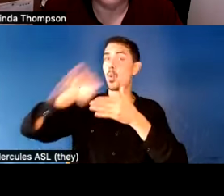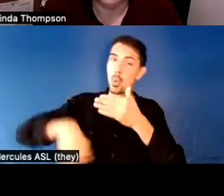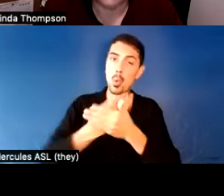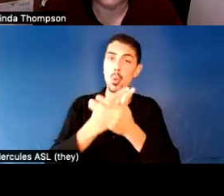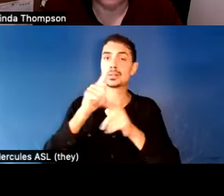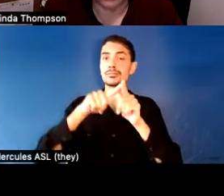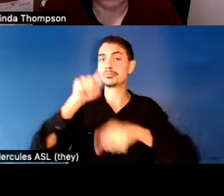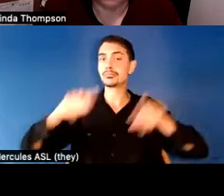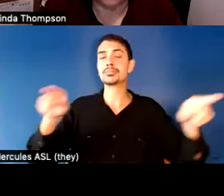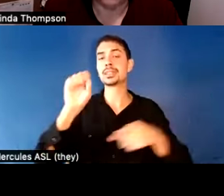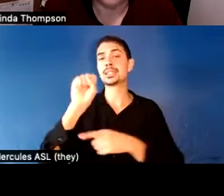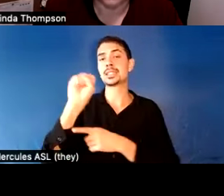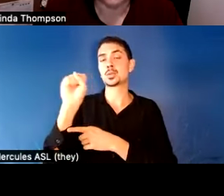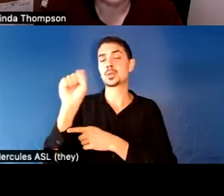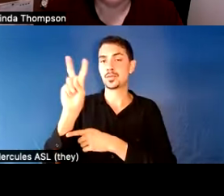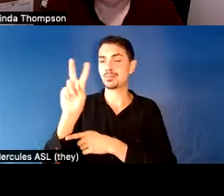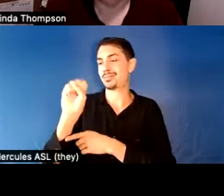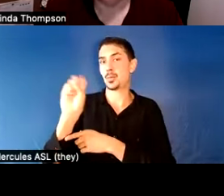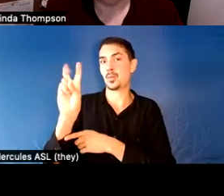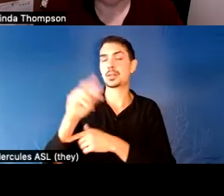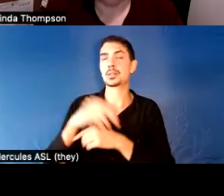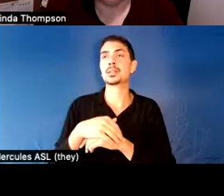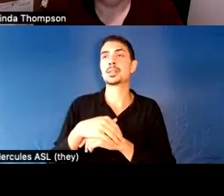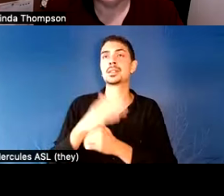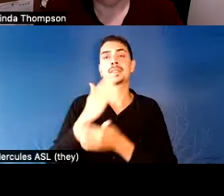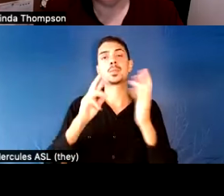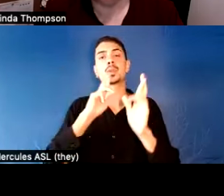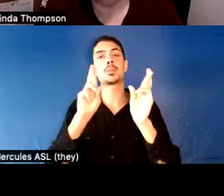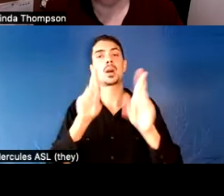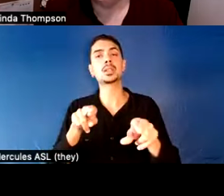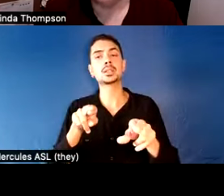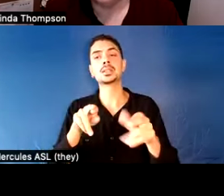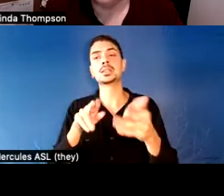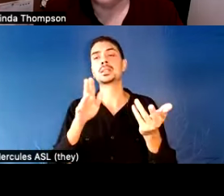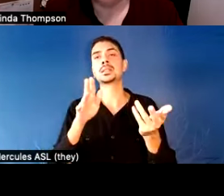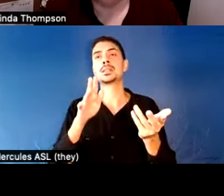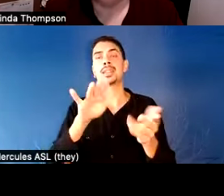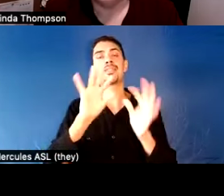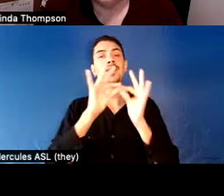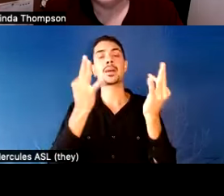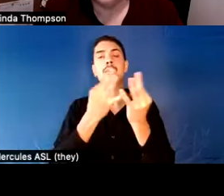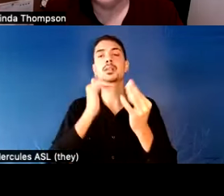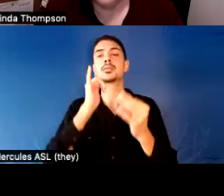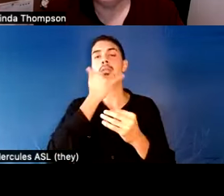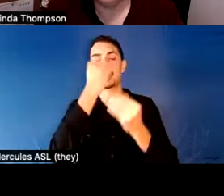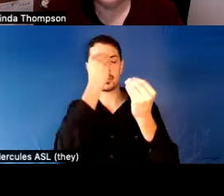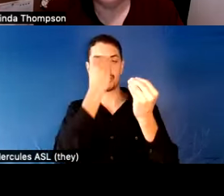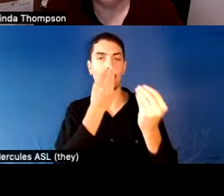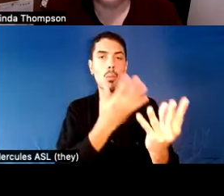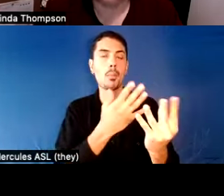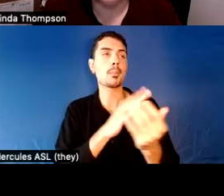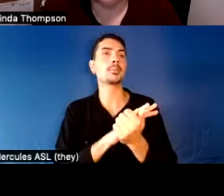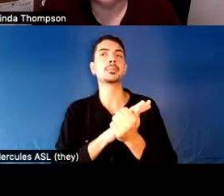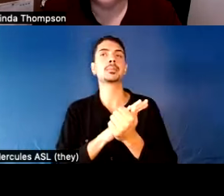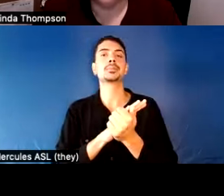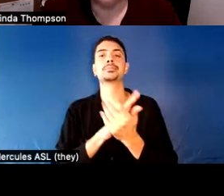the response can be the same as some misinformed family or misinformed community. The system can have the same